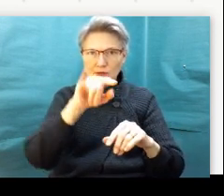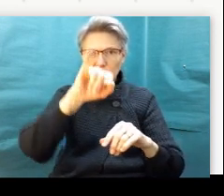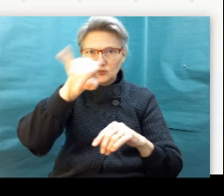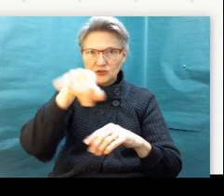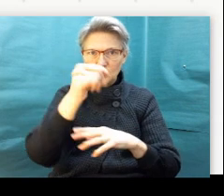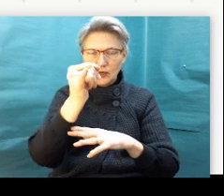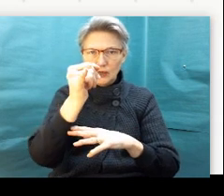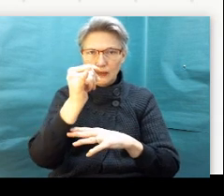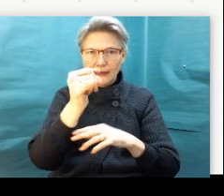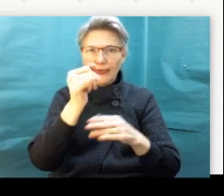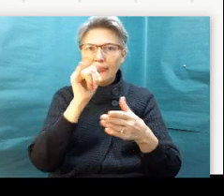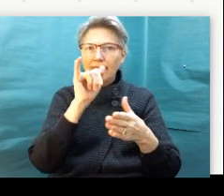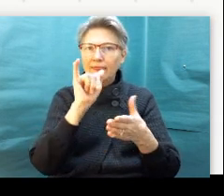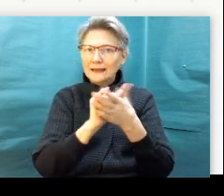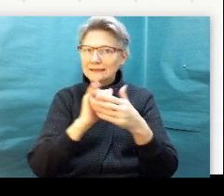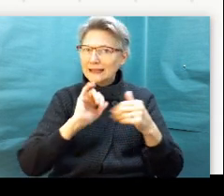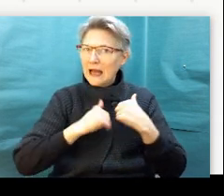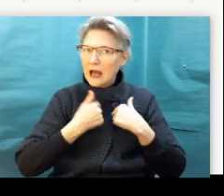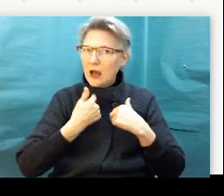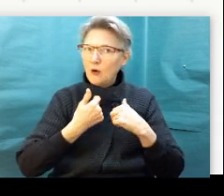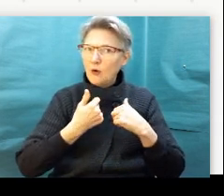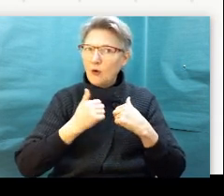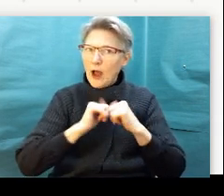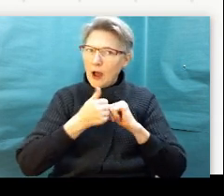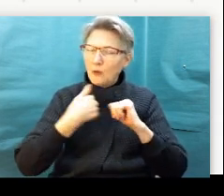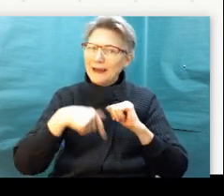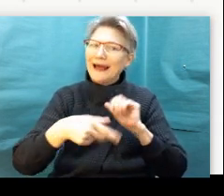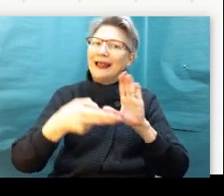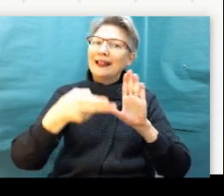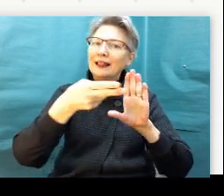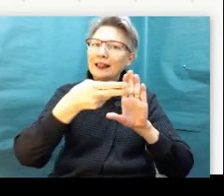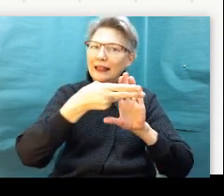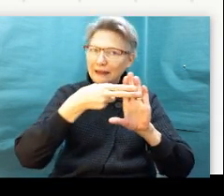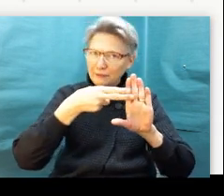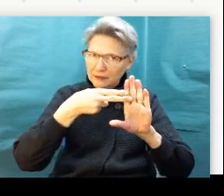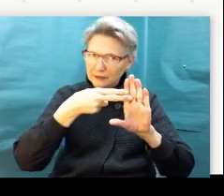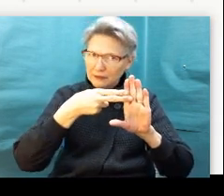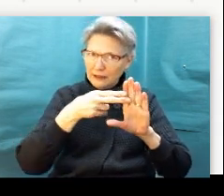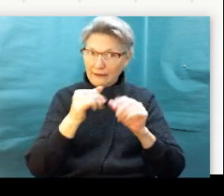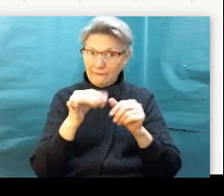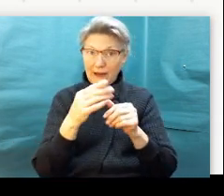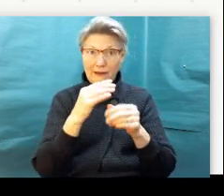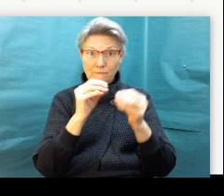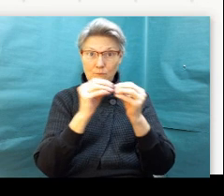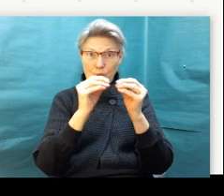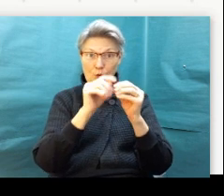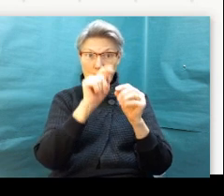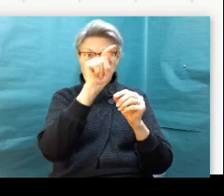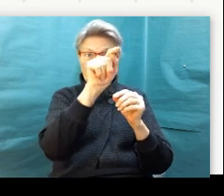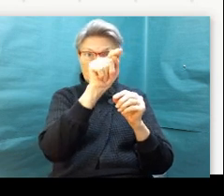means angle, angle J. Now, if I had some more points identified,